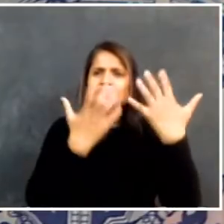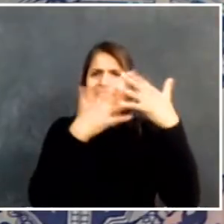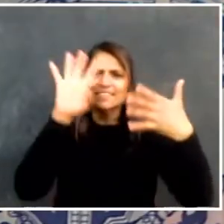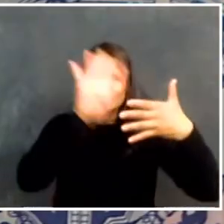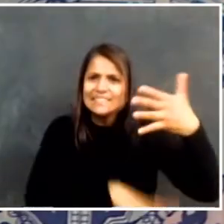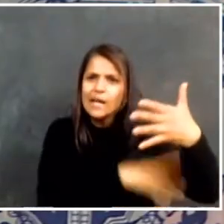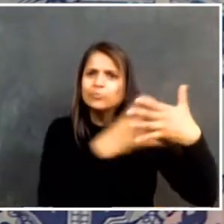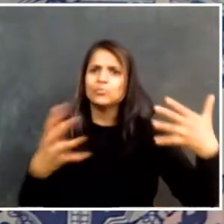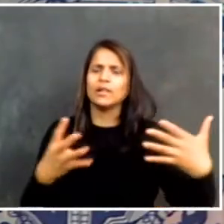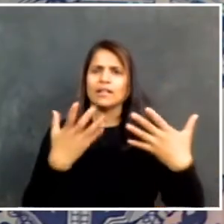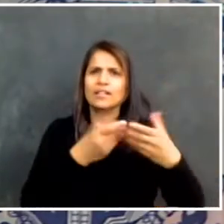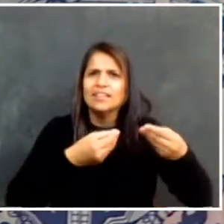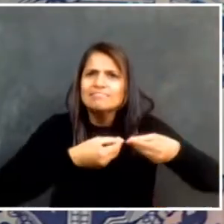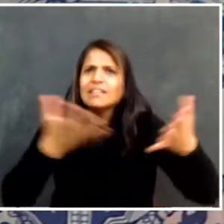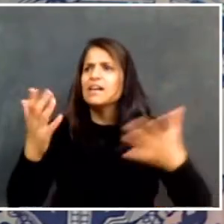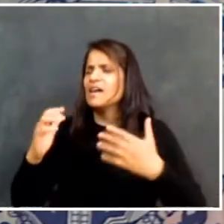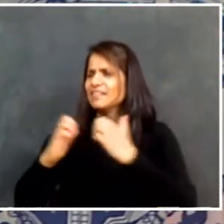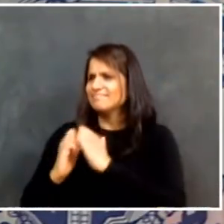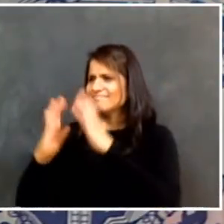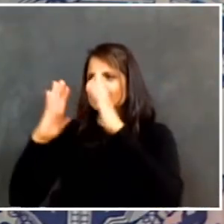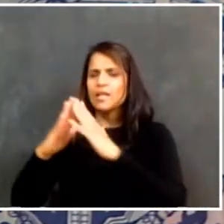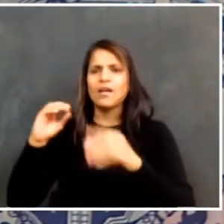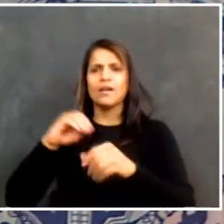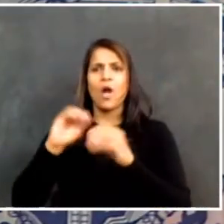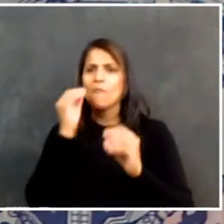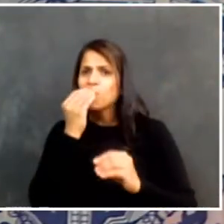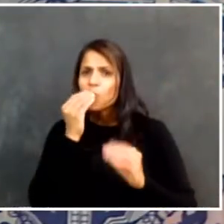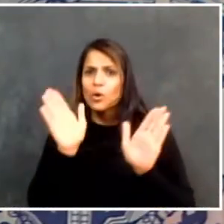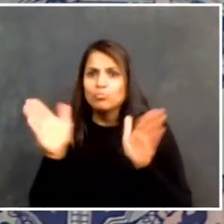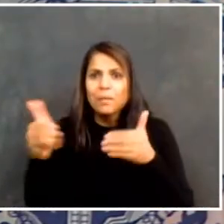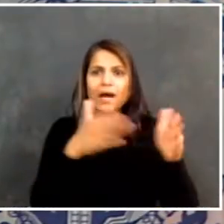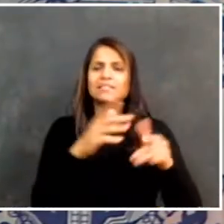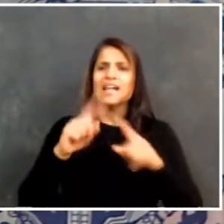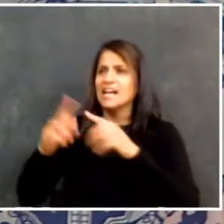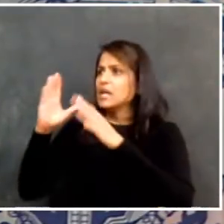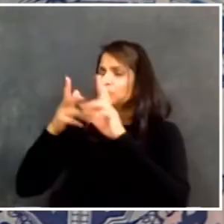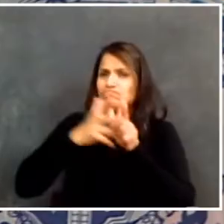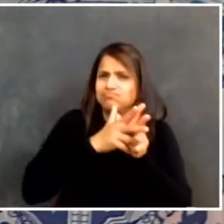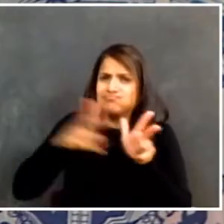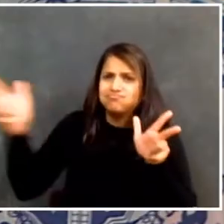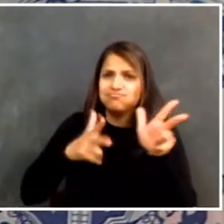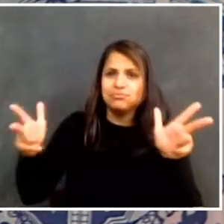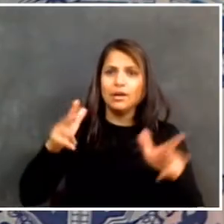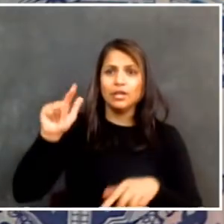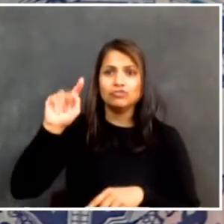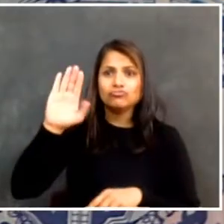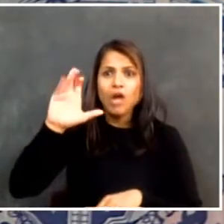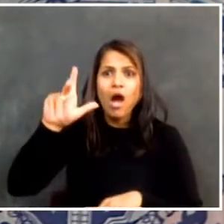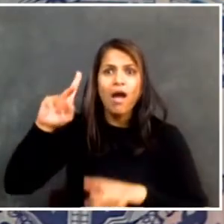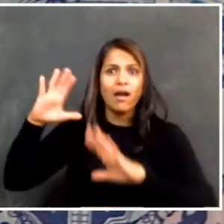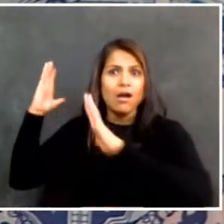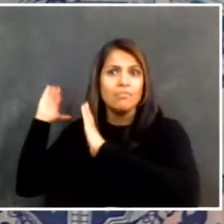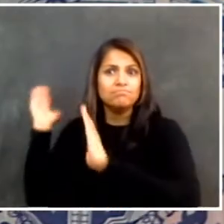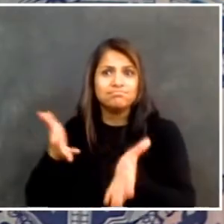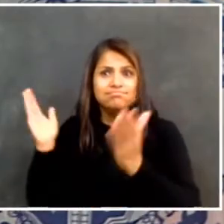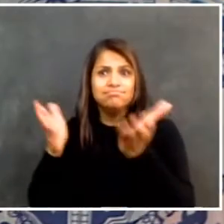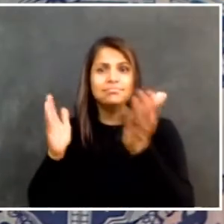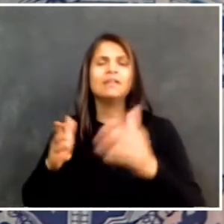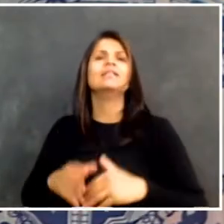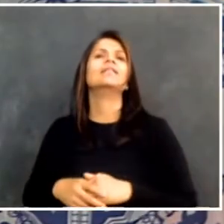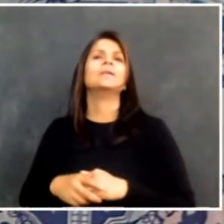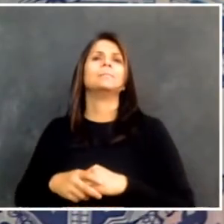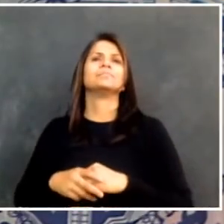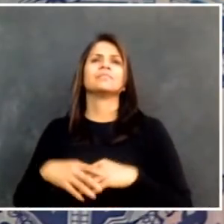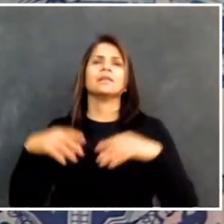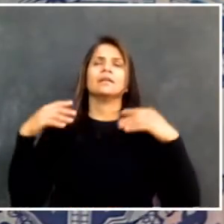new? And think about the ingenuity of saying, well, wait a minute, let's take all those TLC drivers. Let's take all those for-hire drivers that are out of work. They're going to become